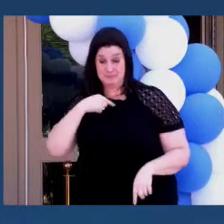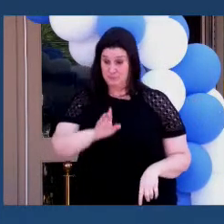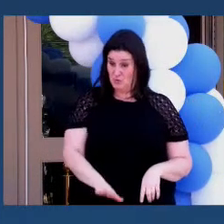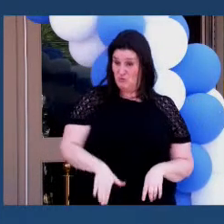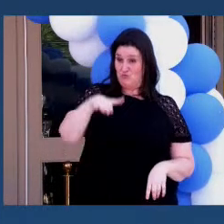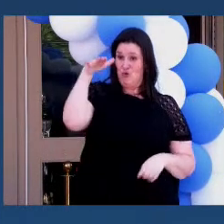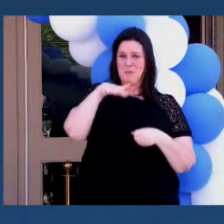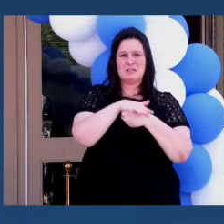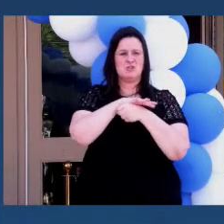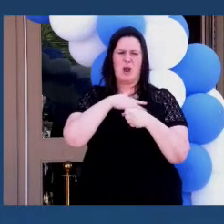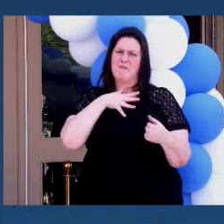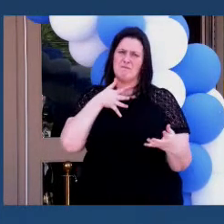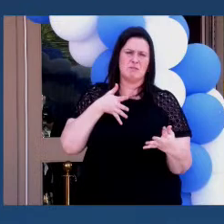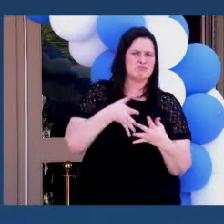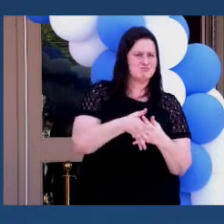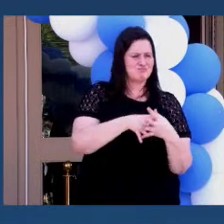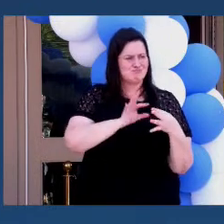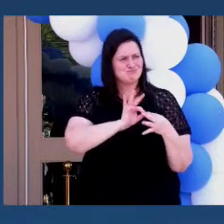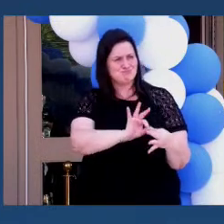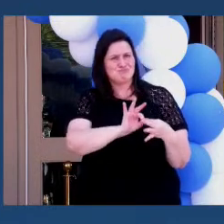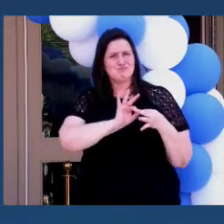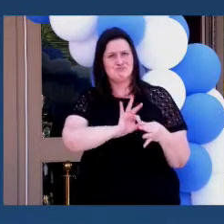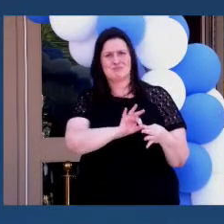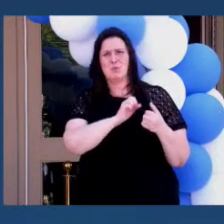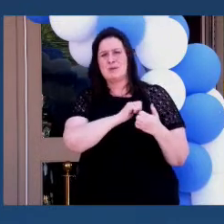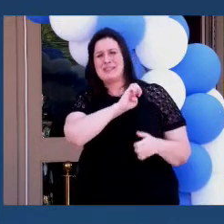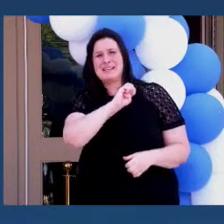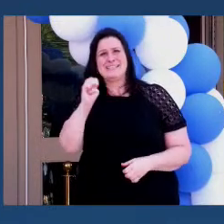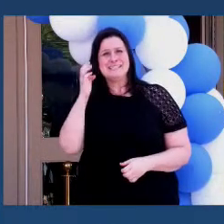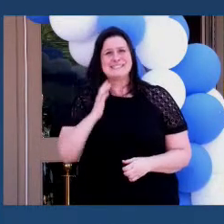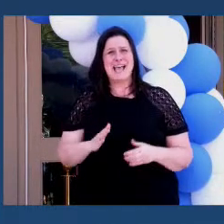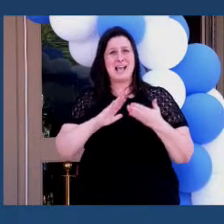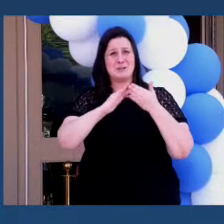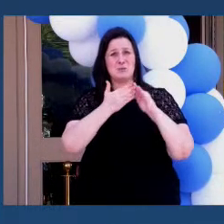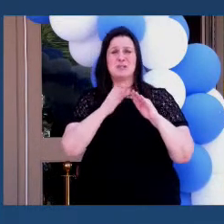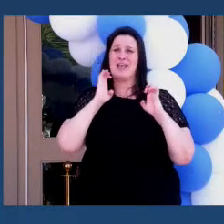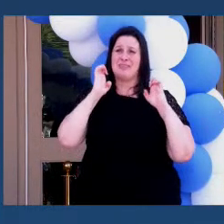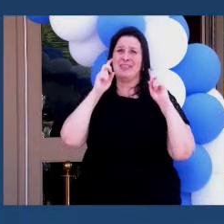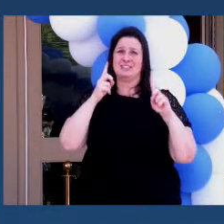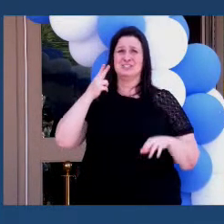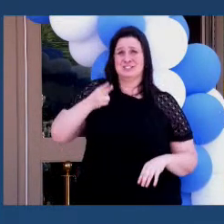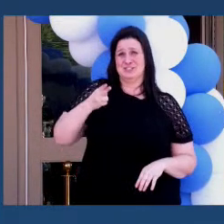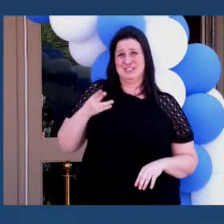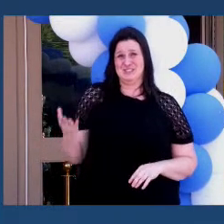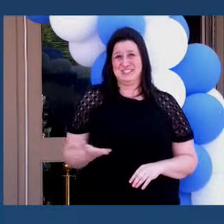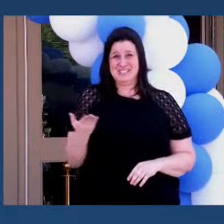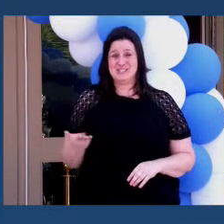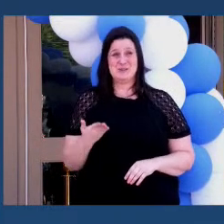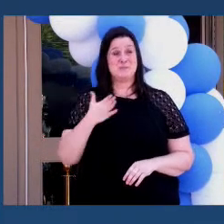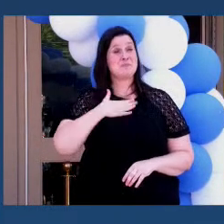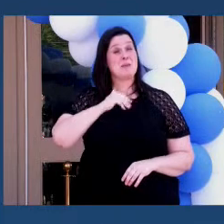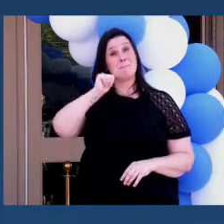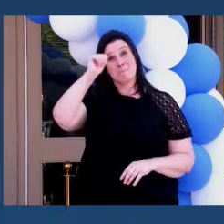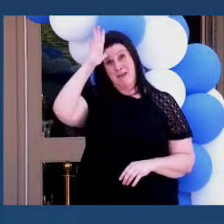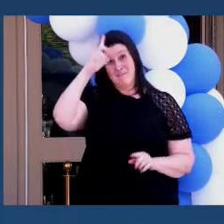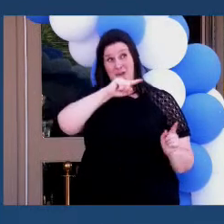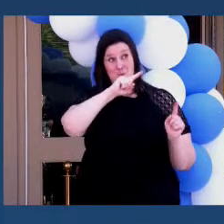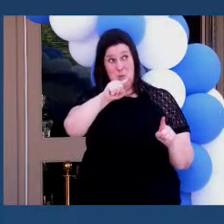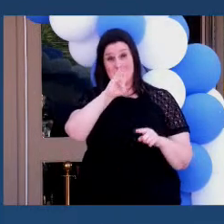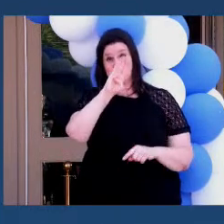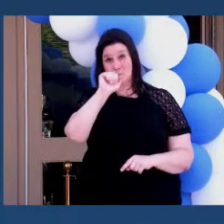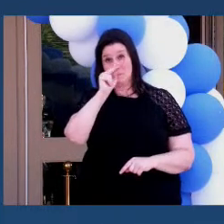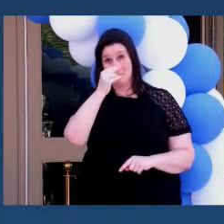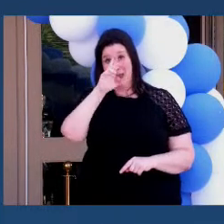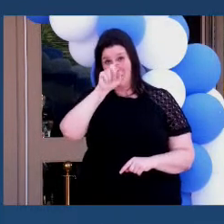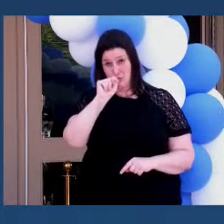have a deep-rooted connection to the East Side community and its educational history. My father attended Bancroft,